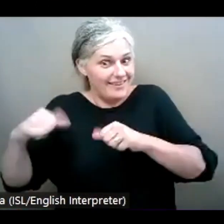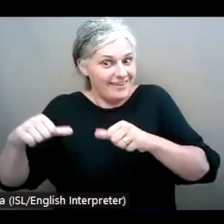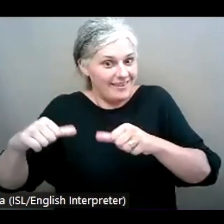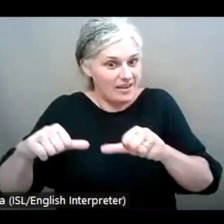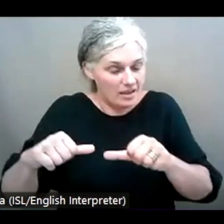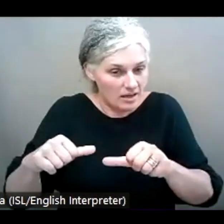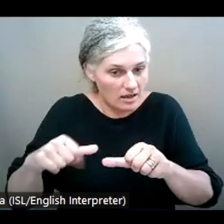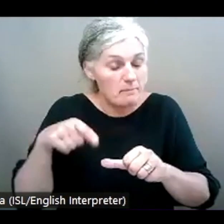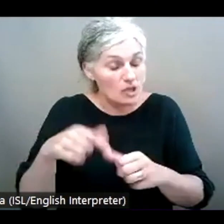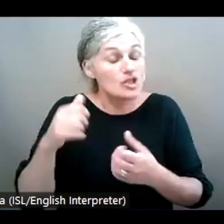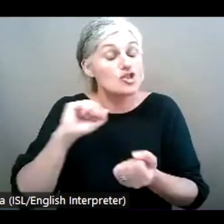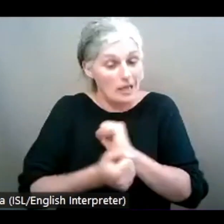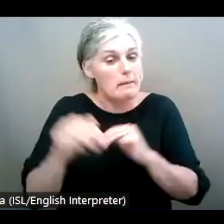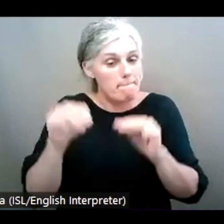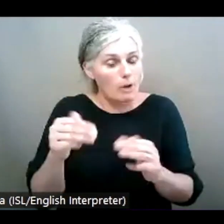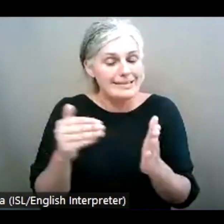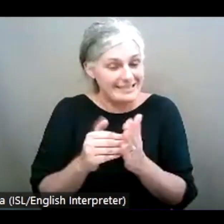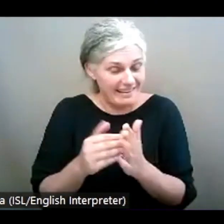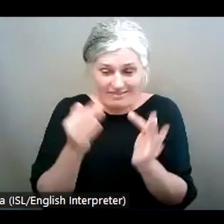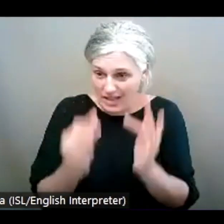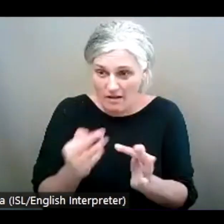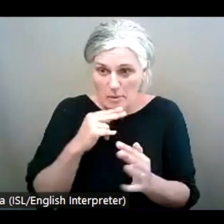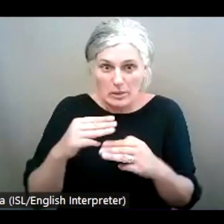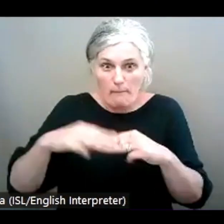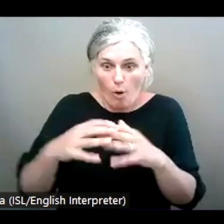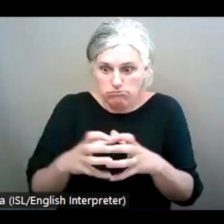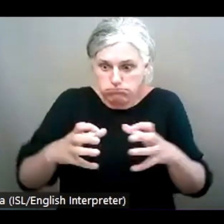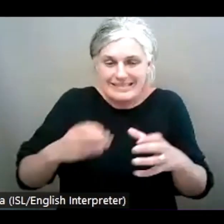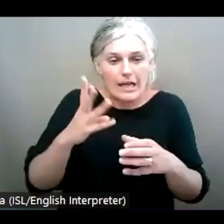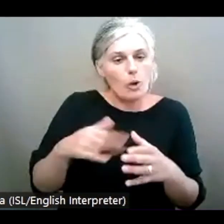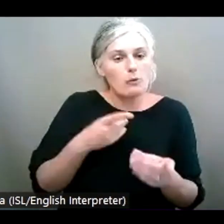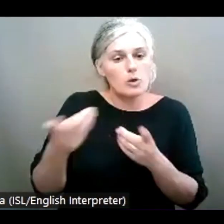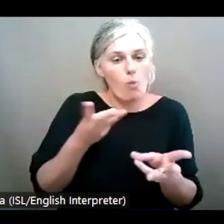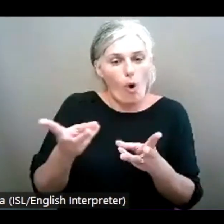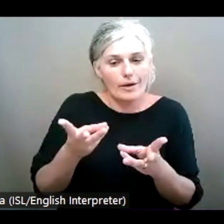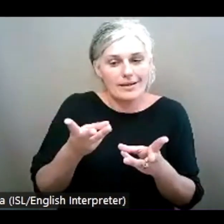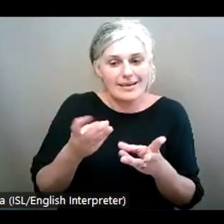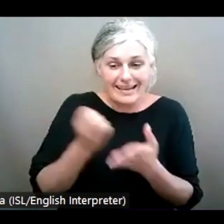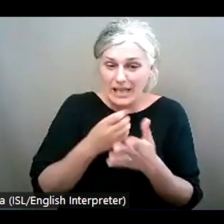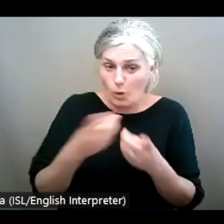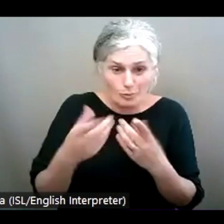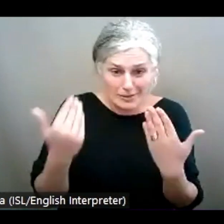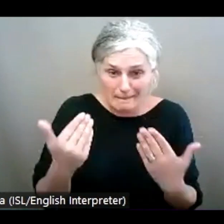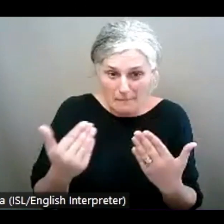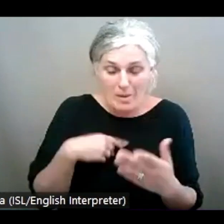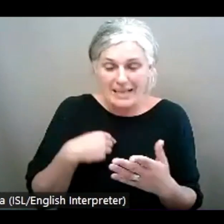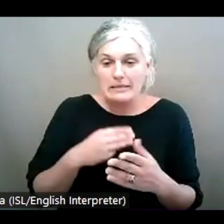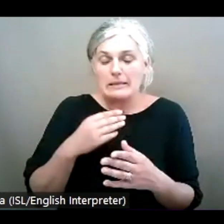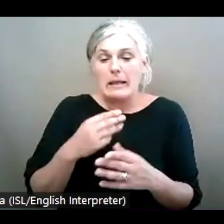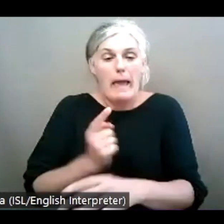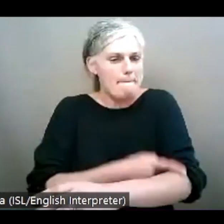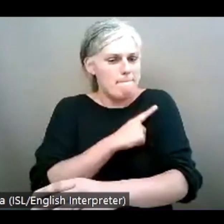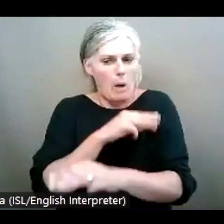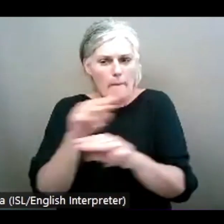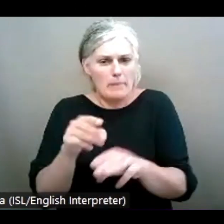change is possible, you know, and we need more of it. And that's why we do the work that we do. And it's to empower disabled people as well to get